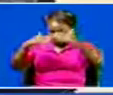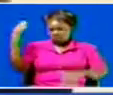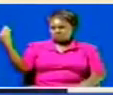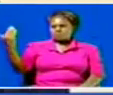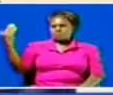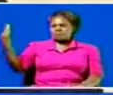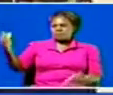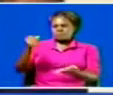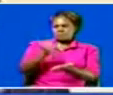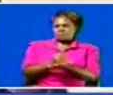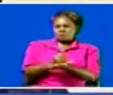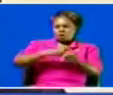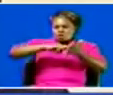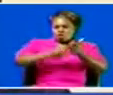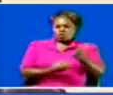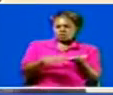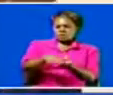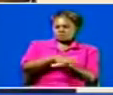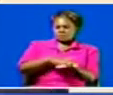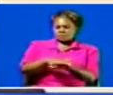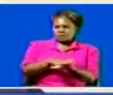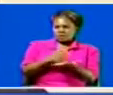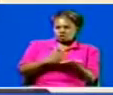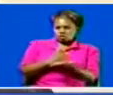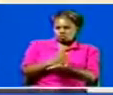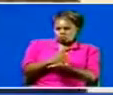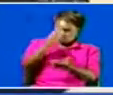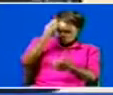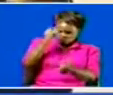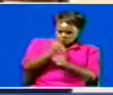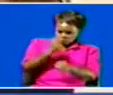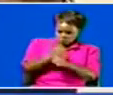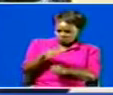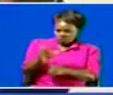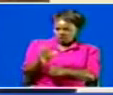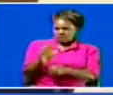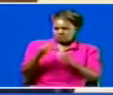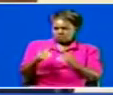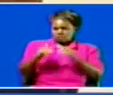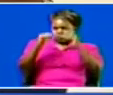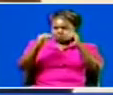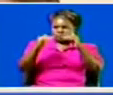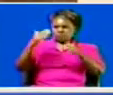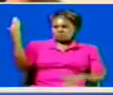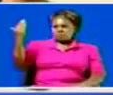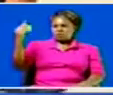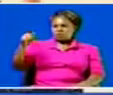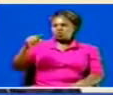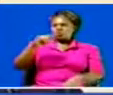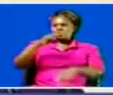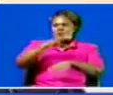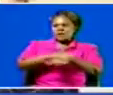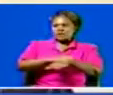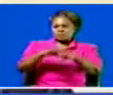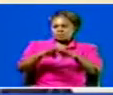be employed on a contract basis. Prove yourself. When you get to senior lecturer or associate professor level, that's when you'll have a tenured